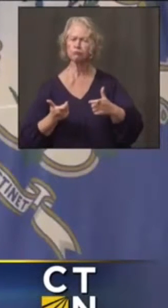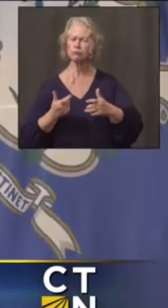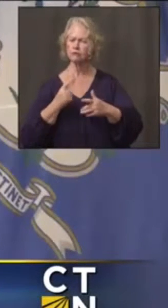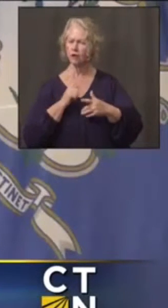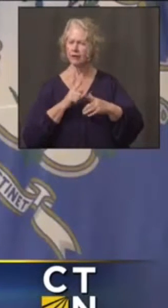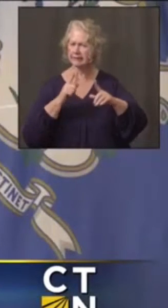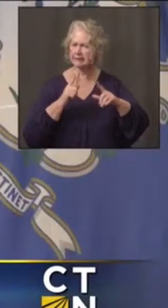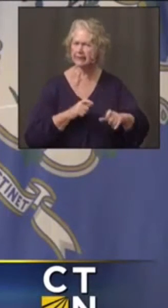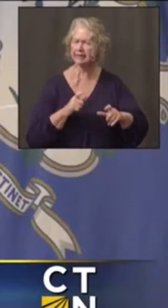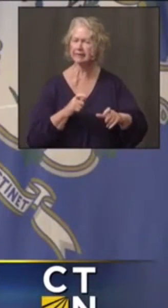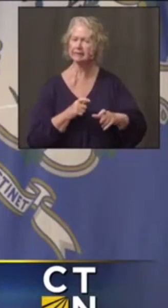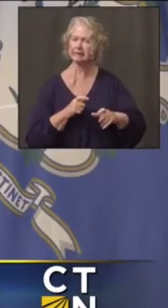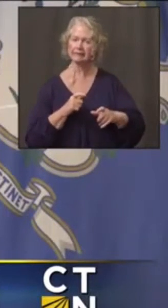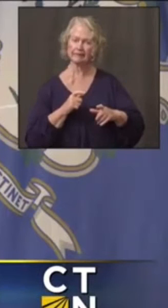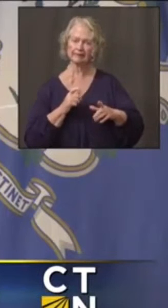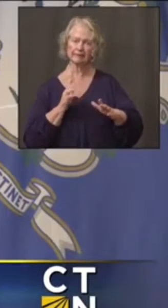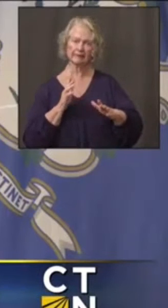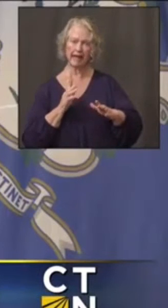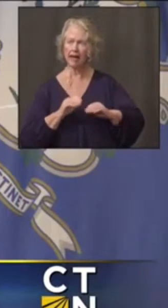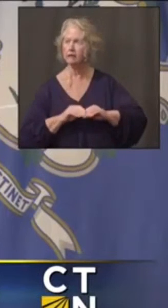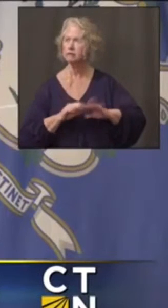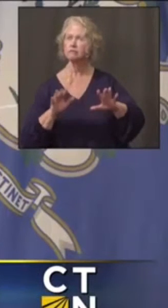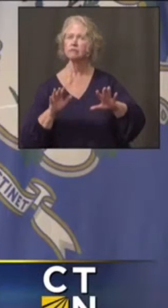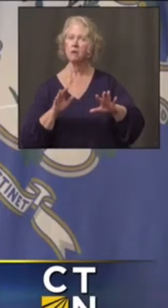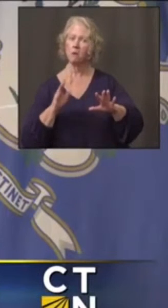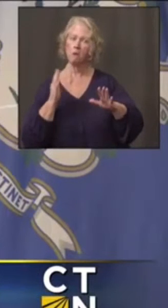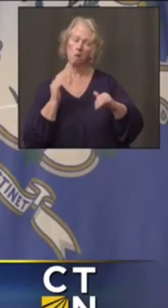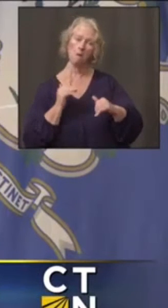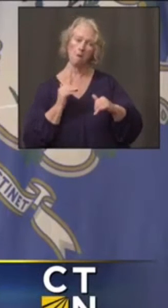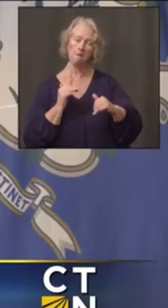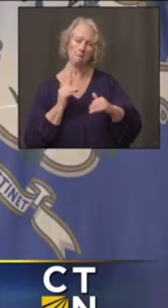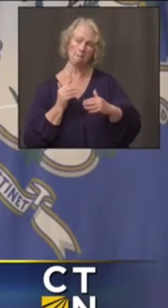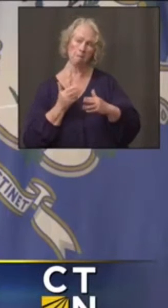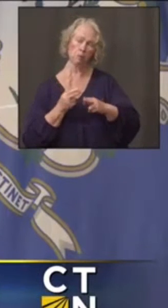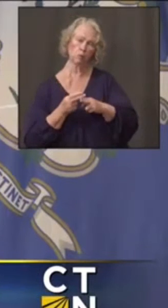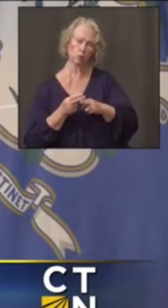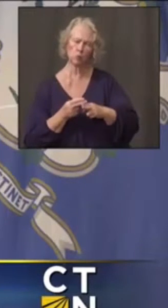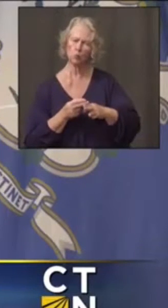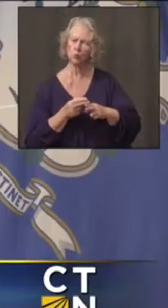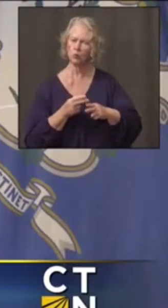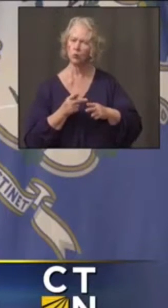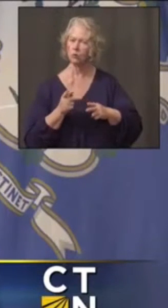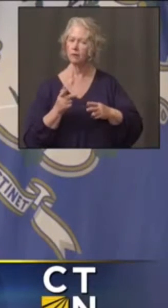and hopefully distributed in the relatively near future. Any